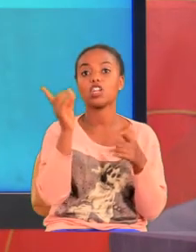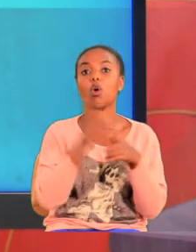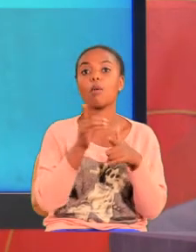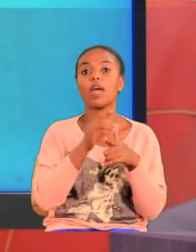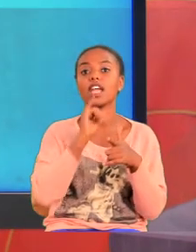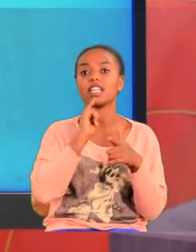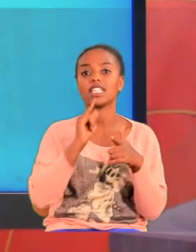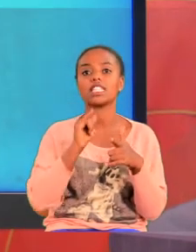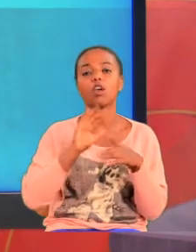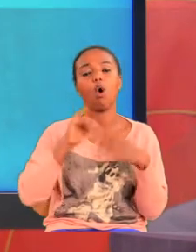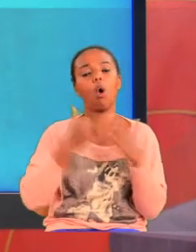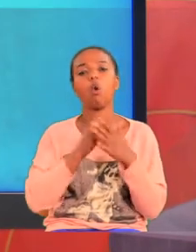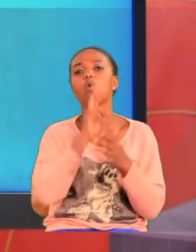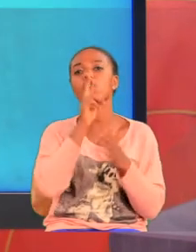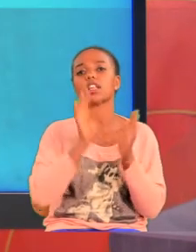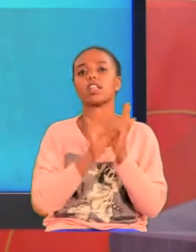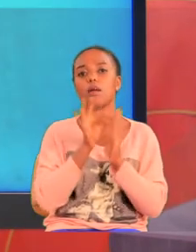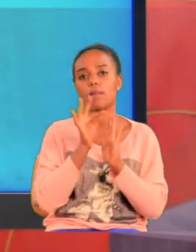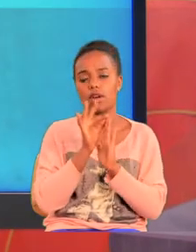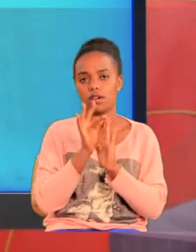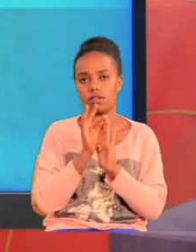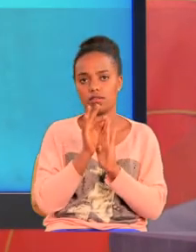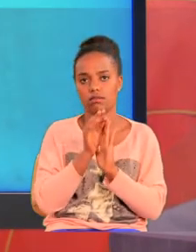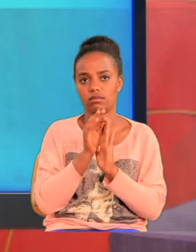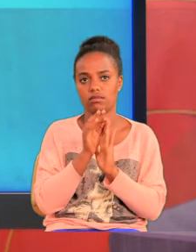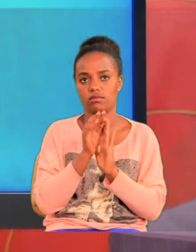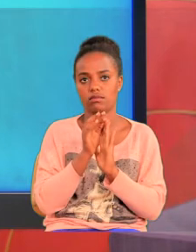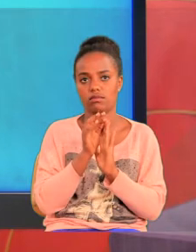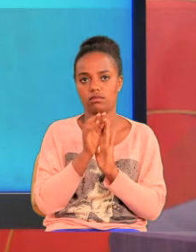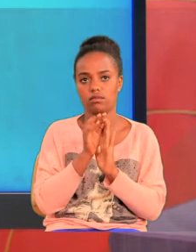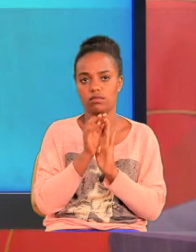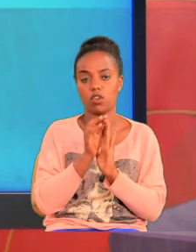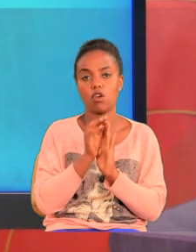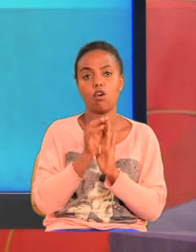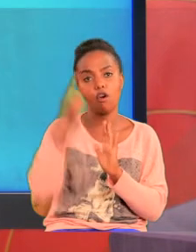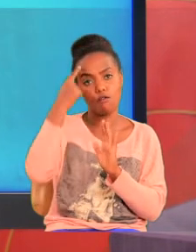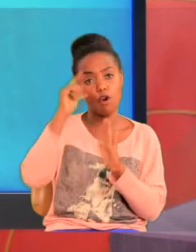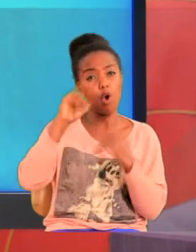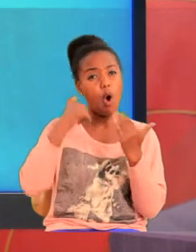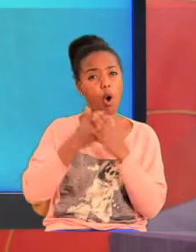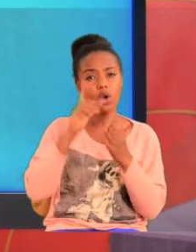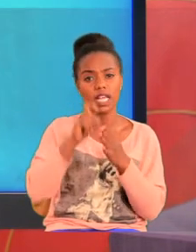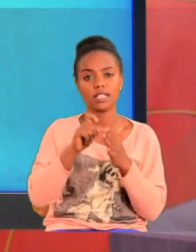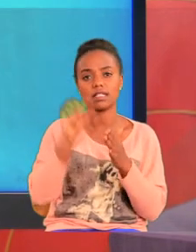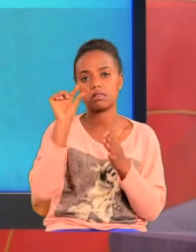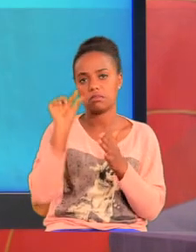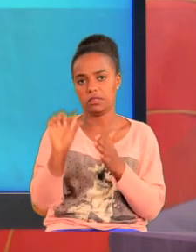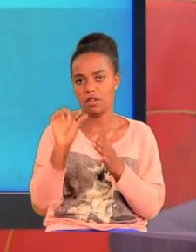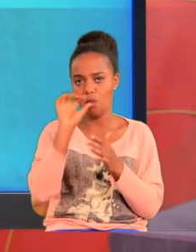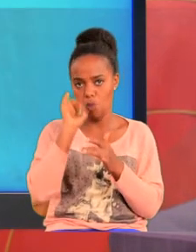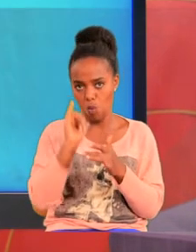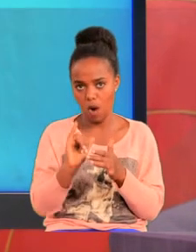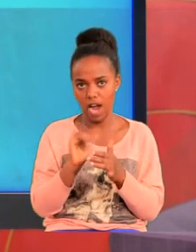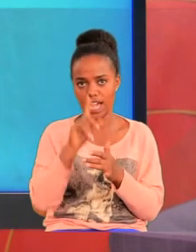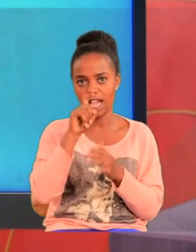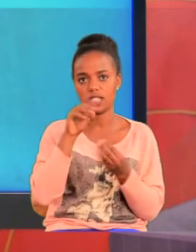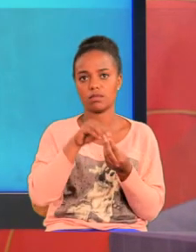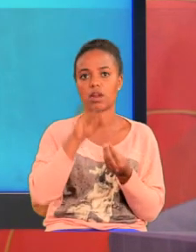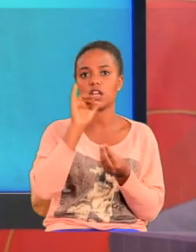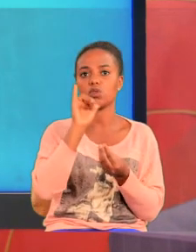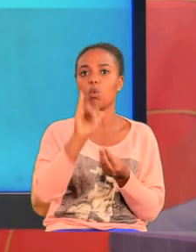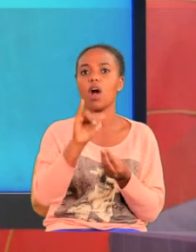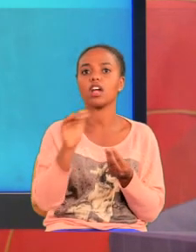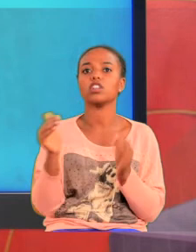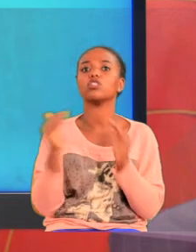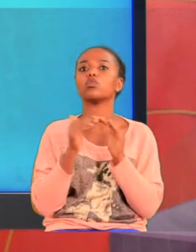the domain is set of real number. Here it says, for all x, for some y, x plus